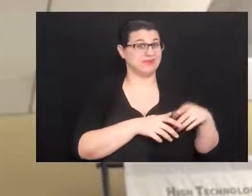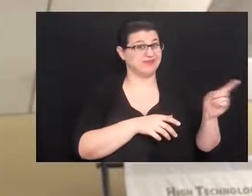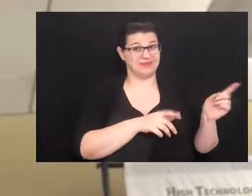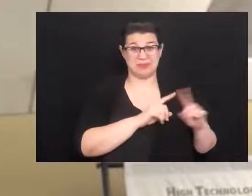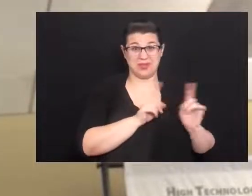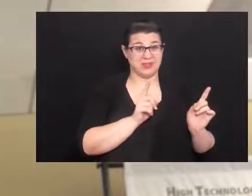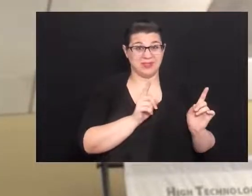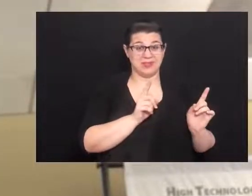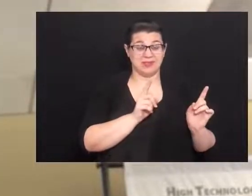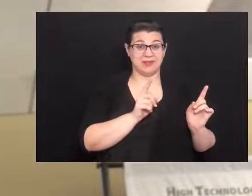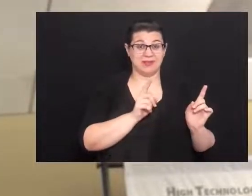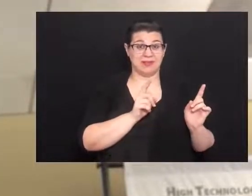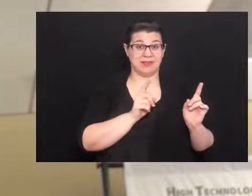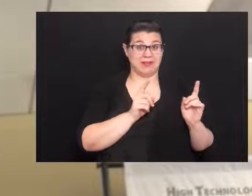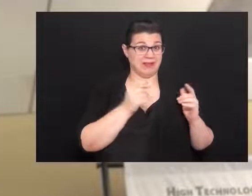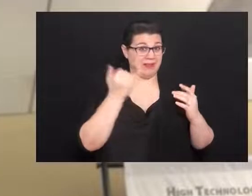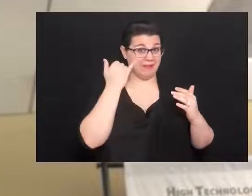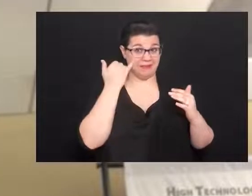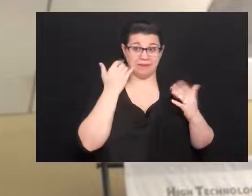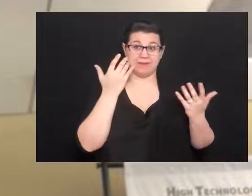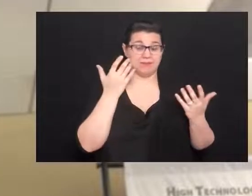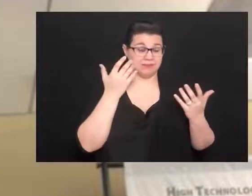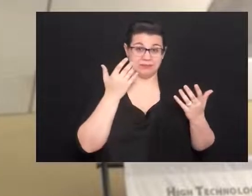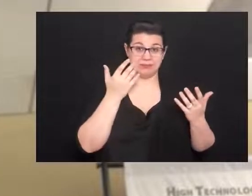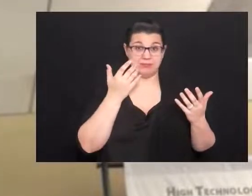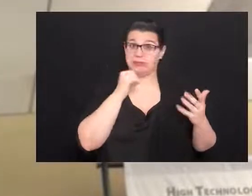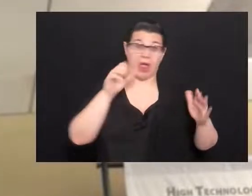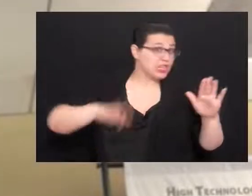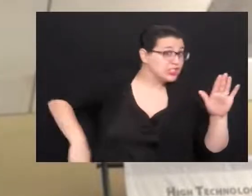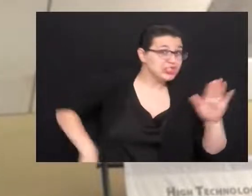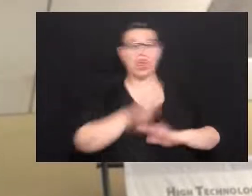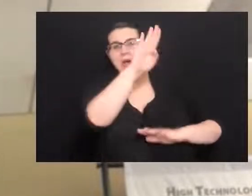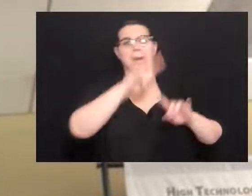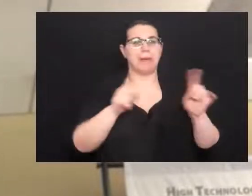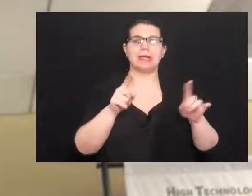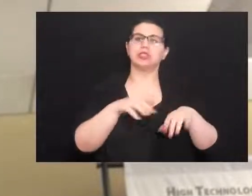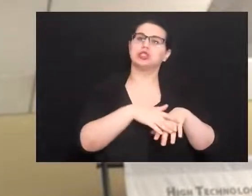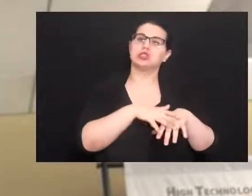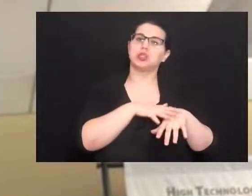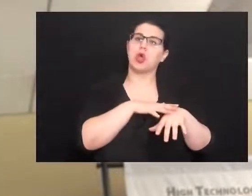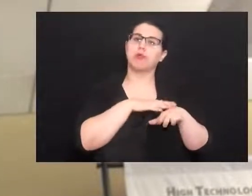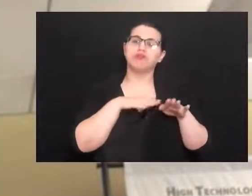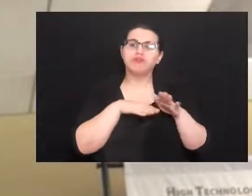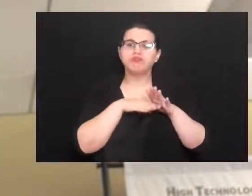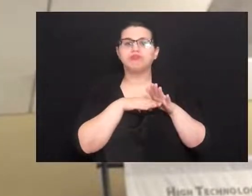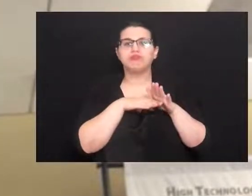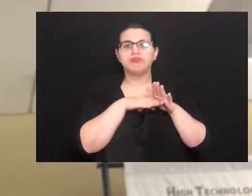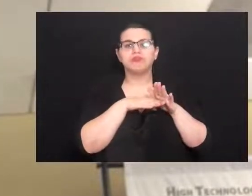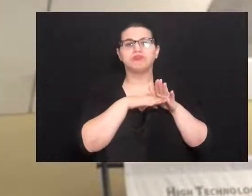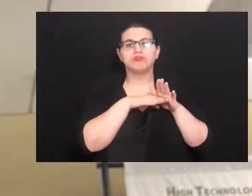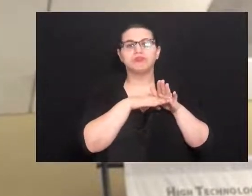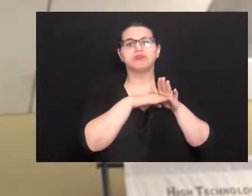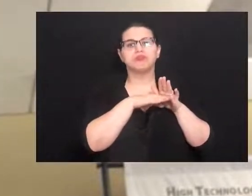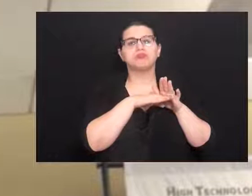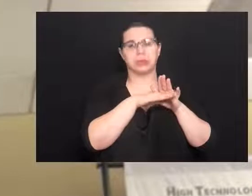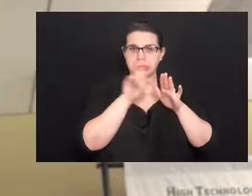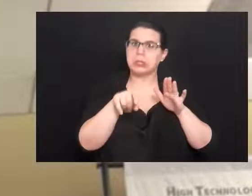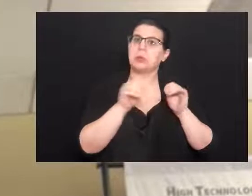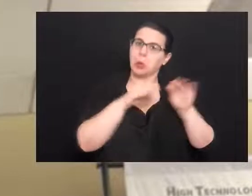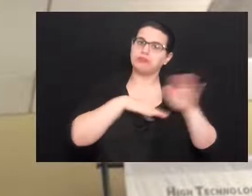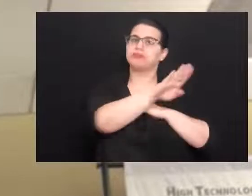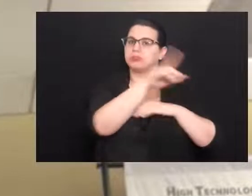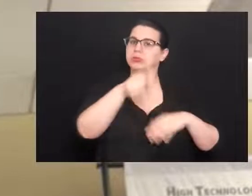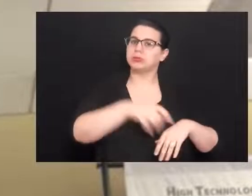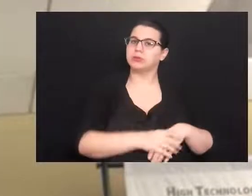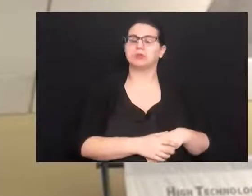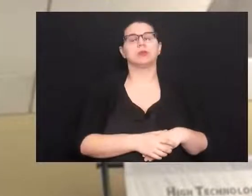out, it is slow and steady, and we need to continue to pick up the pace. Related to that, as the governor